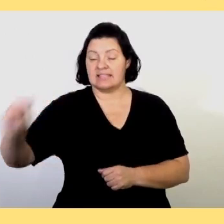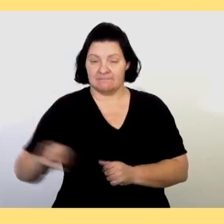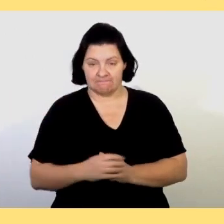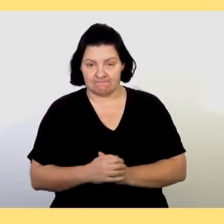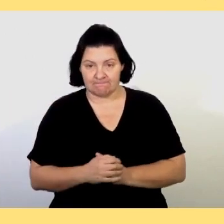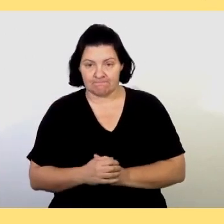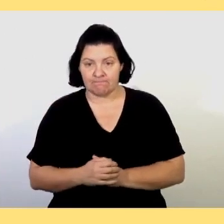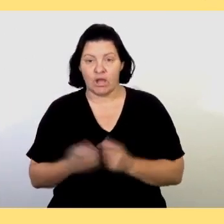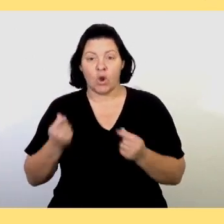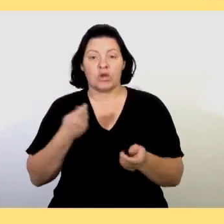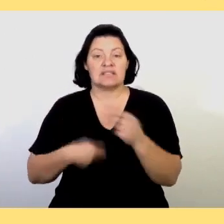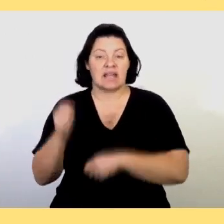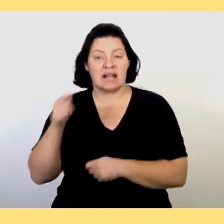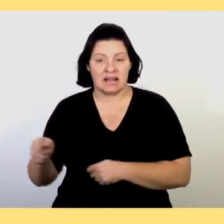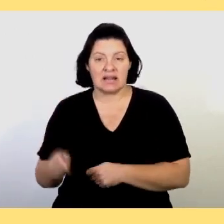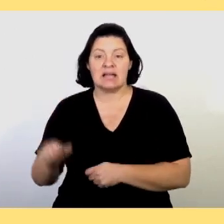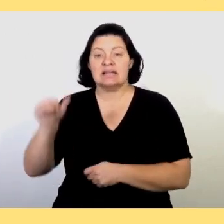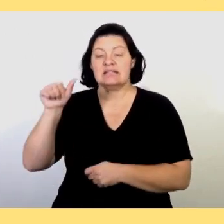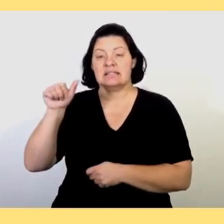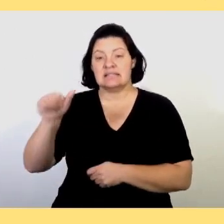139,180. Then your cost of sales column,